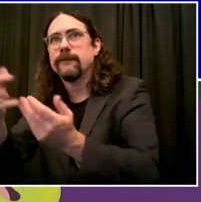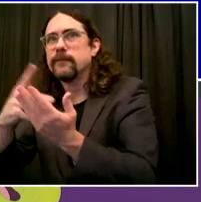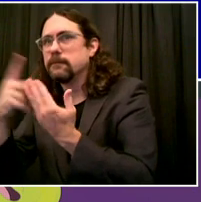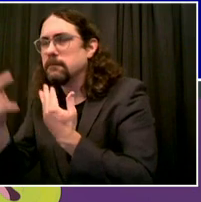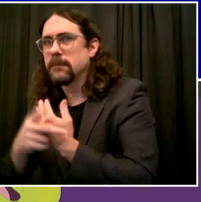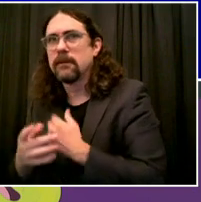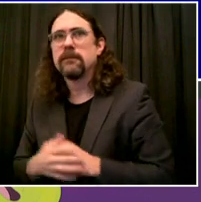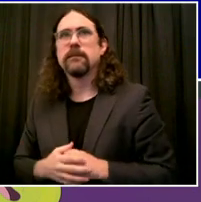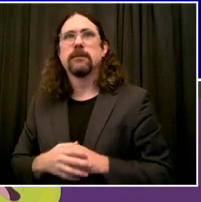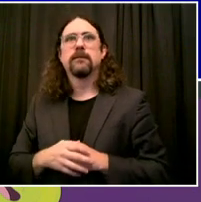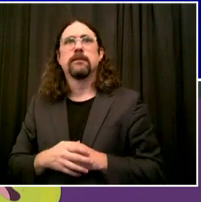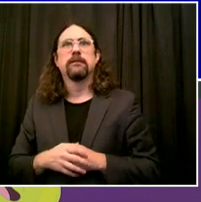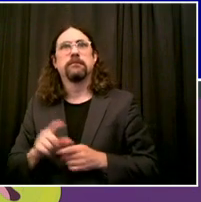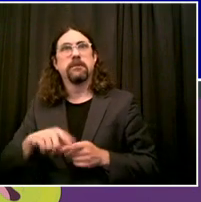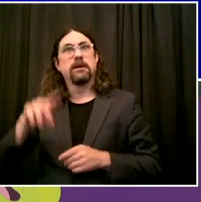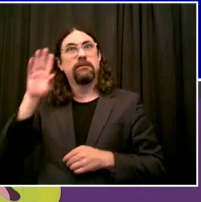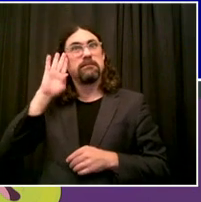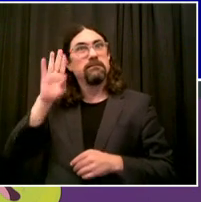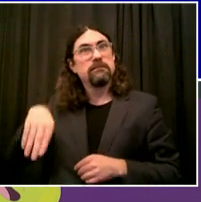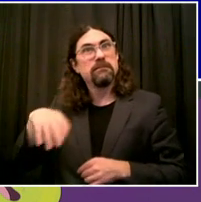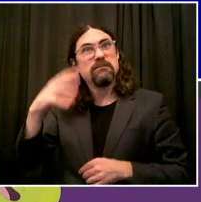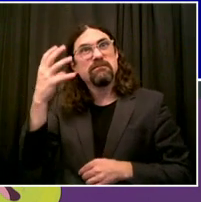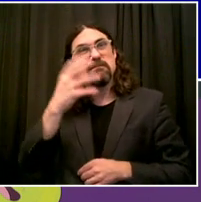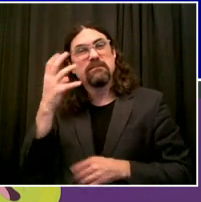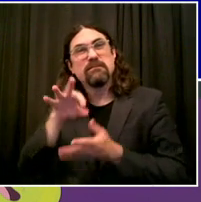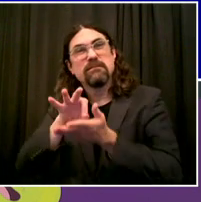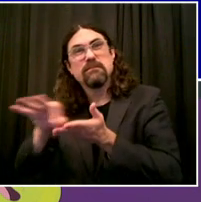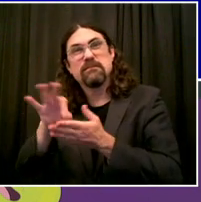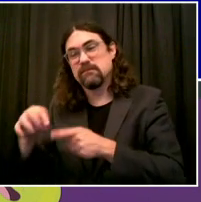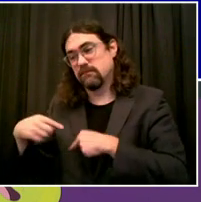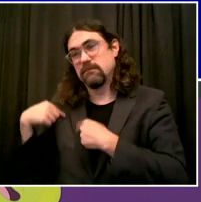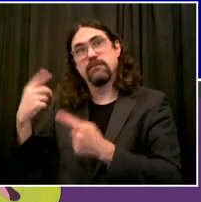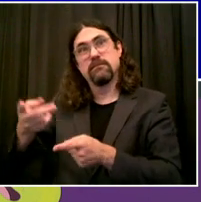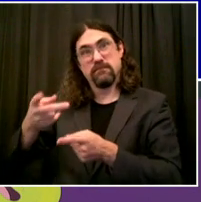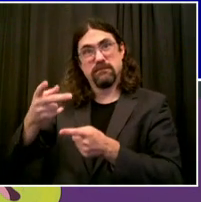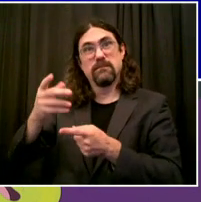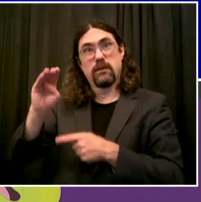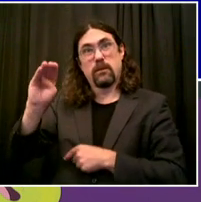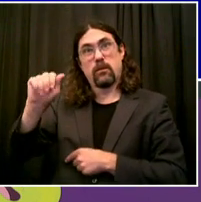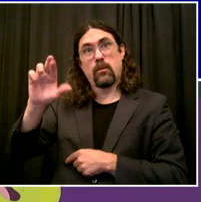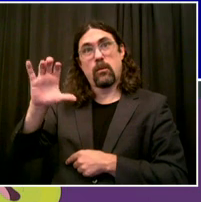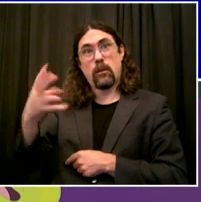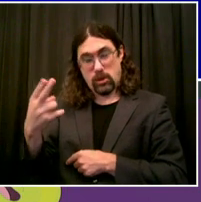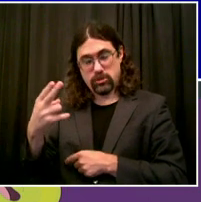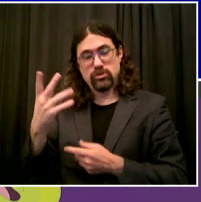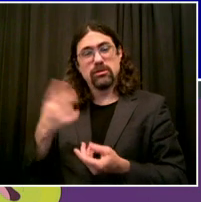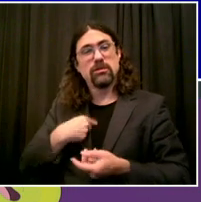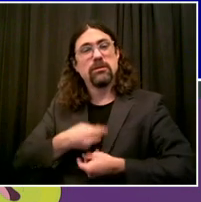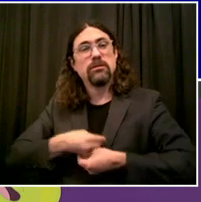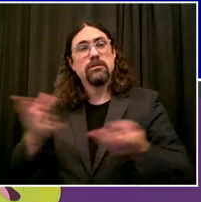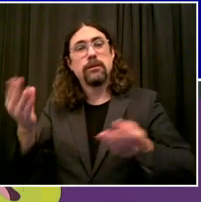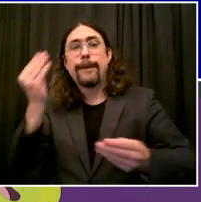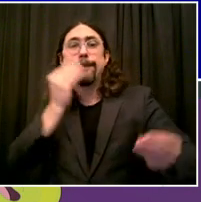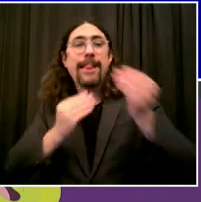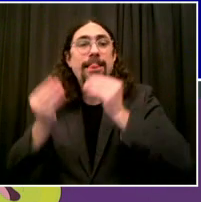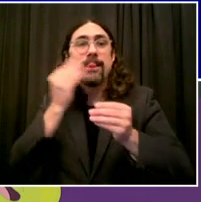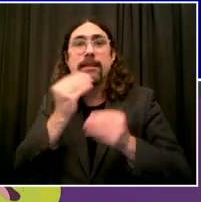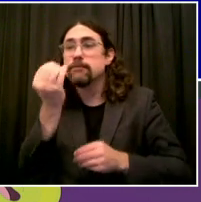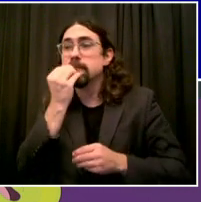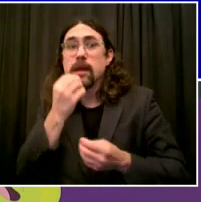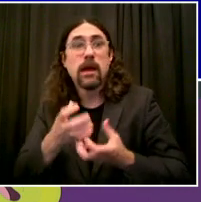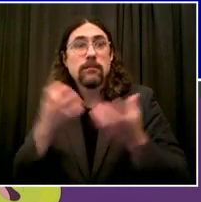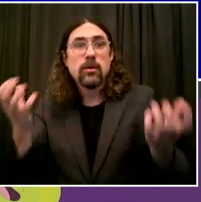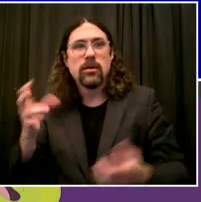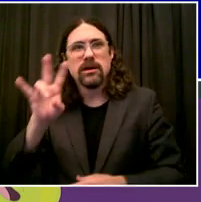meals since March for free to people who need them in New York City. We're now doing approximately 1.5